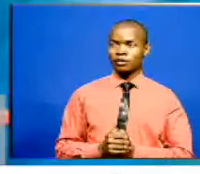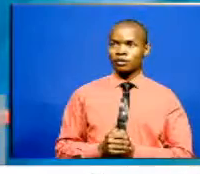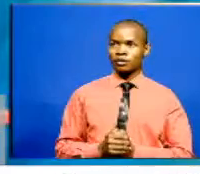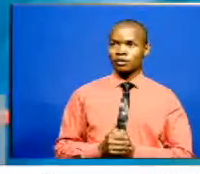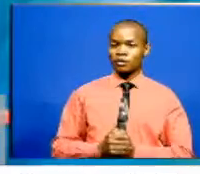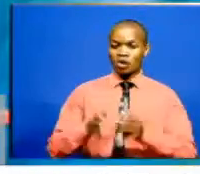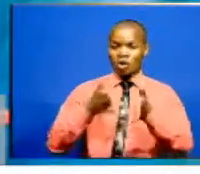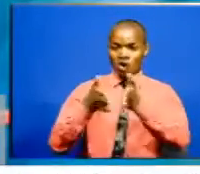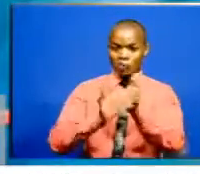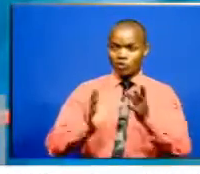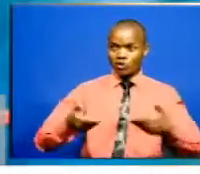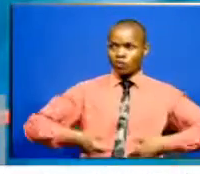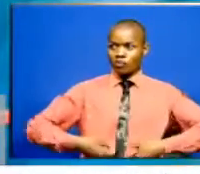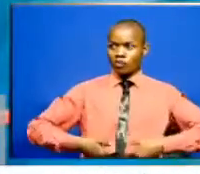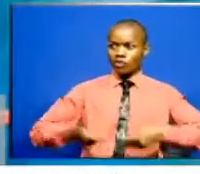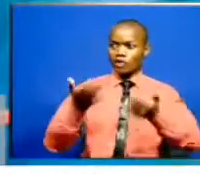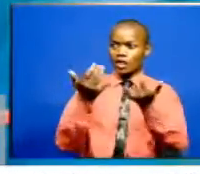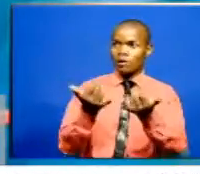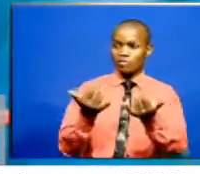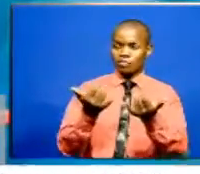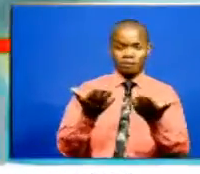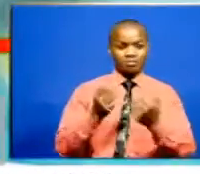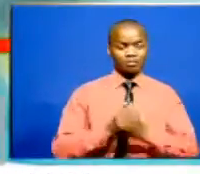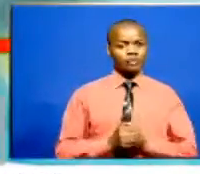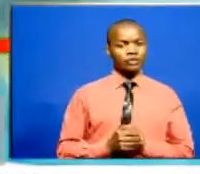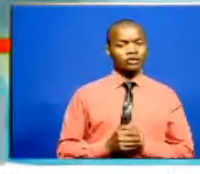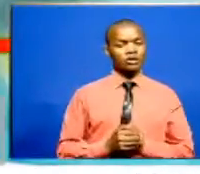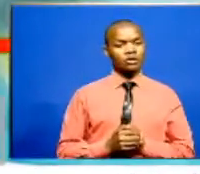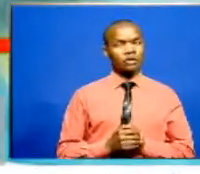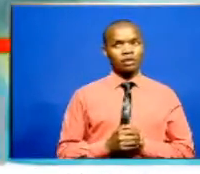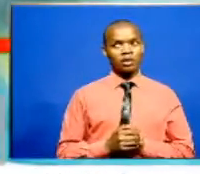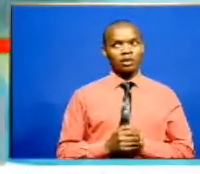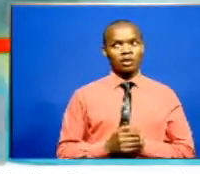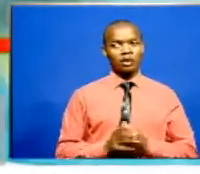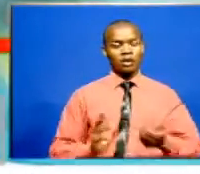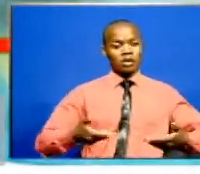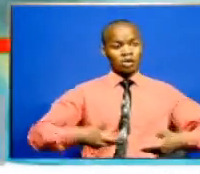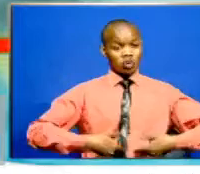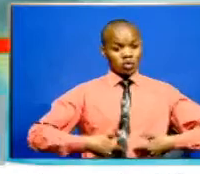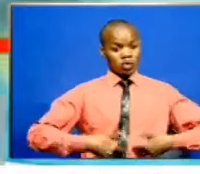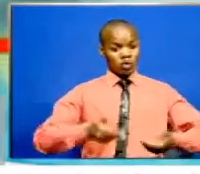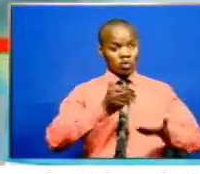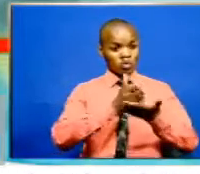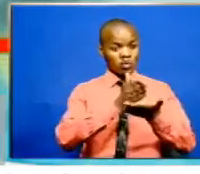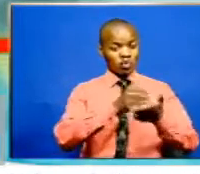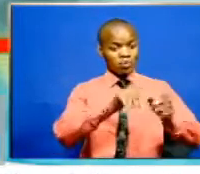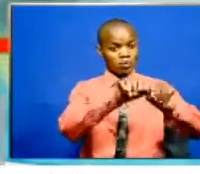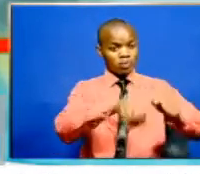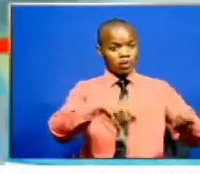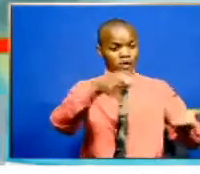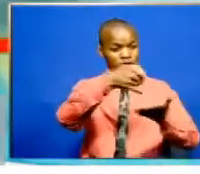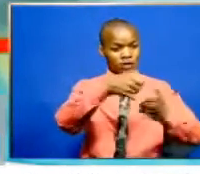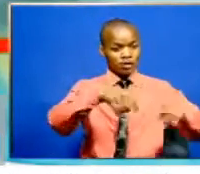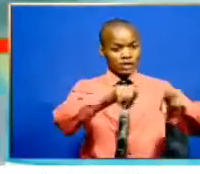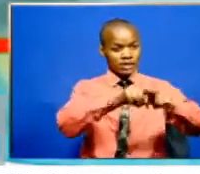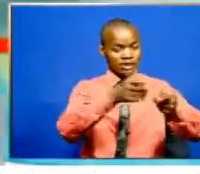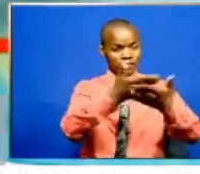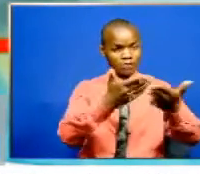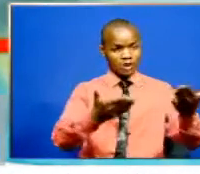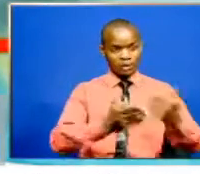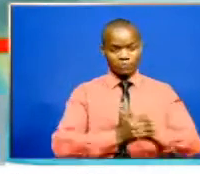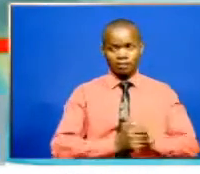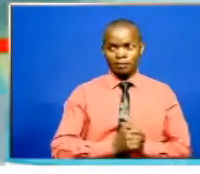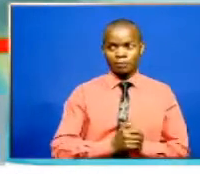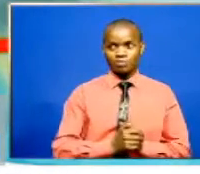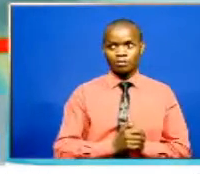the youth now. Mm-hmm. And of course, the youth will play a key role in the same. I was down at the